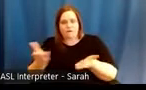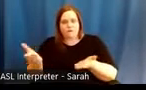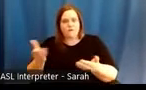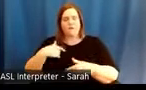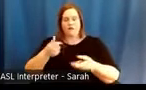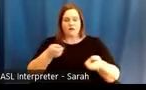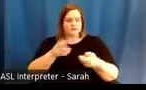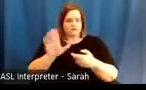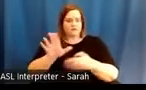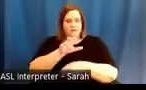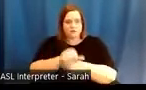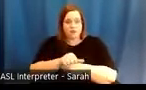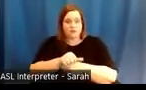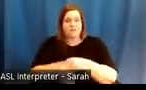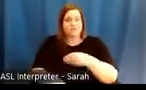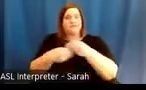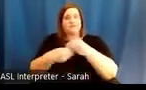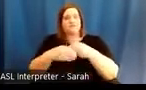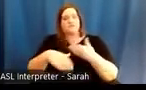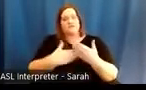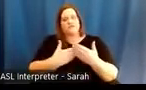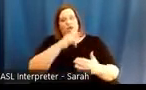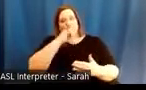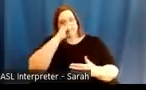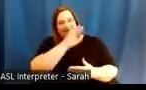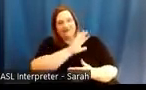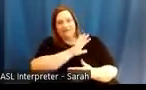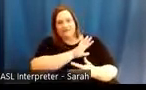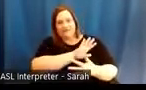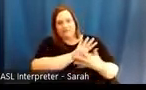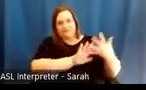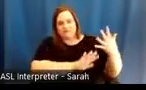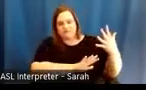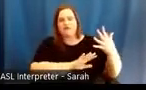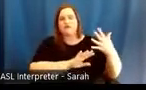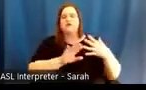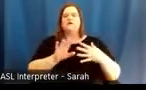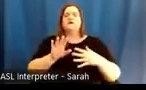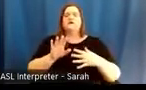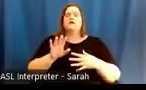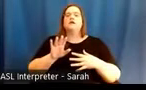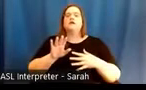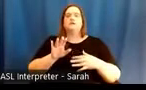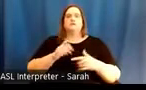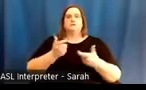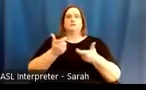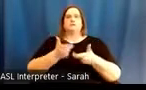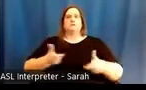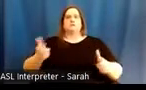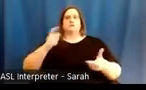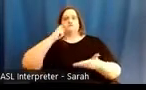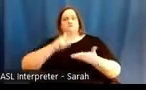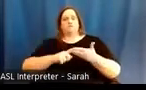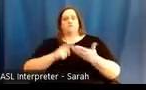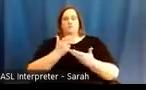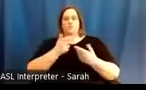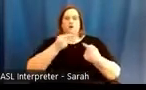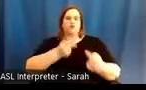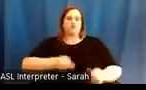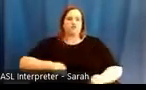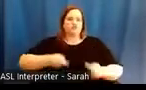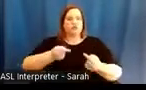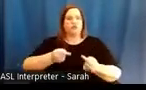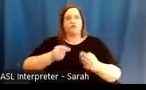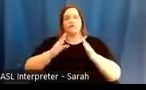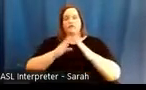I do that on top of all of the kids. But one of the biggest things that I've seen for a struggle in housing and just in general